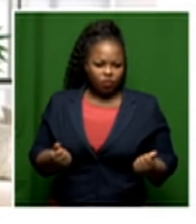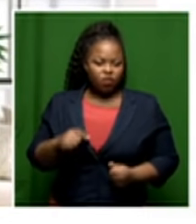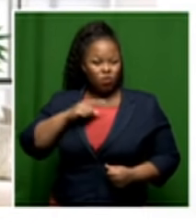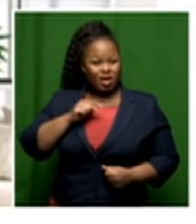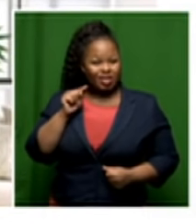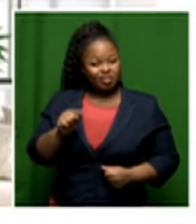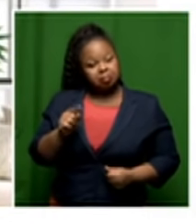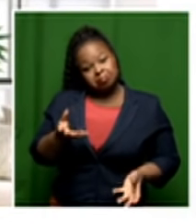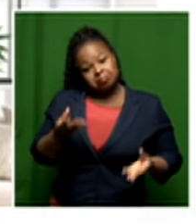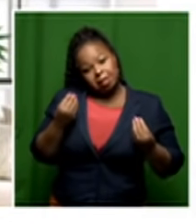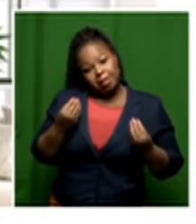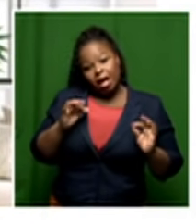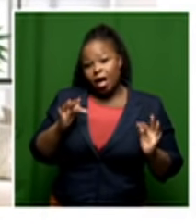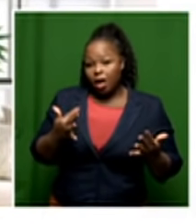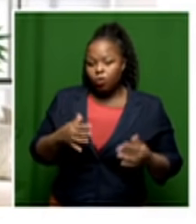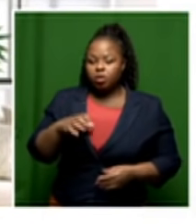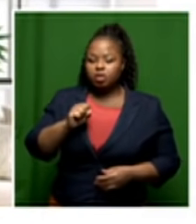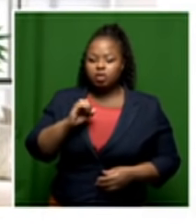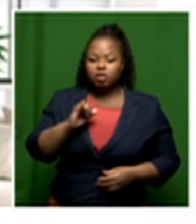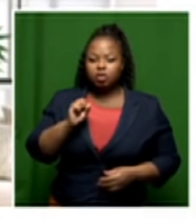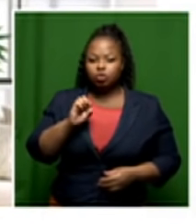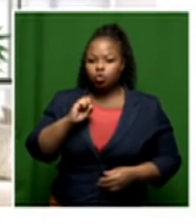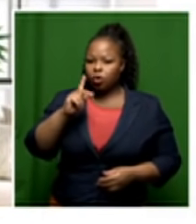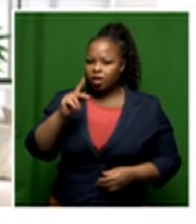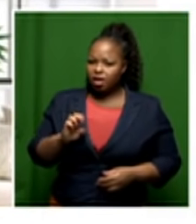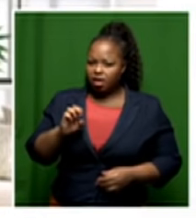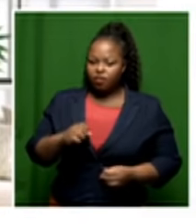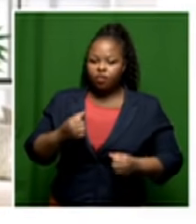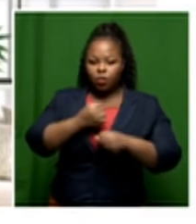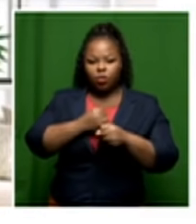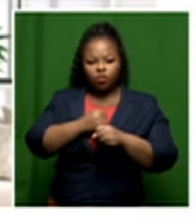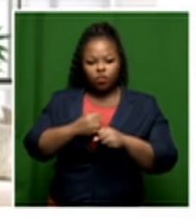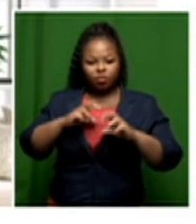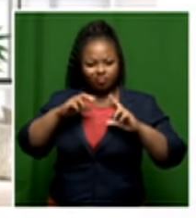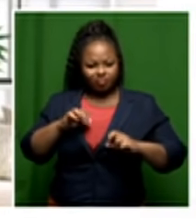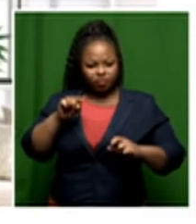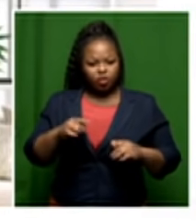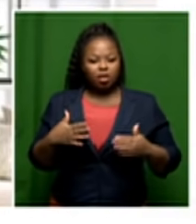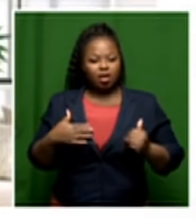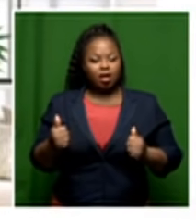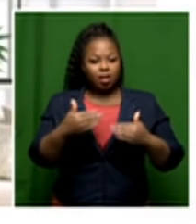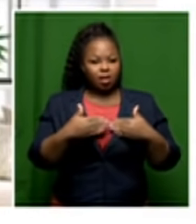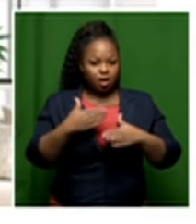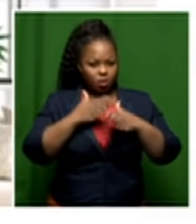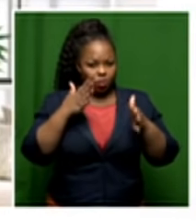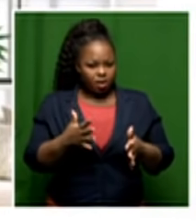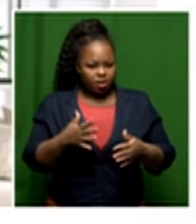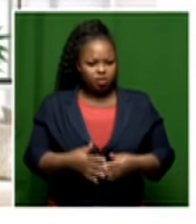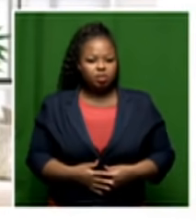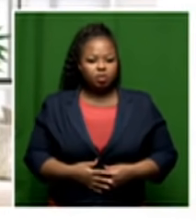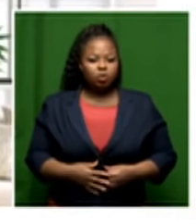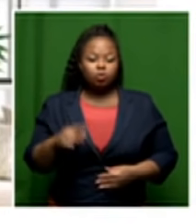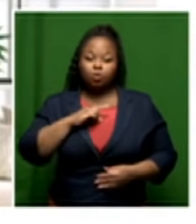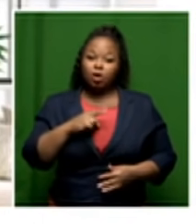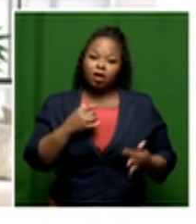That solution was found in the form of the Sisonke trial, which was just for the healthcare workers. And obviously being